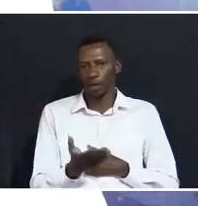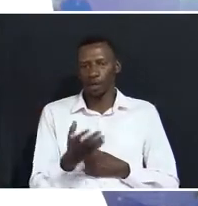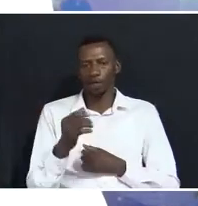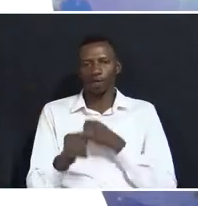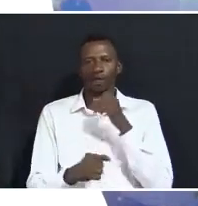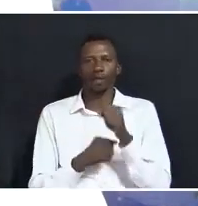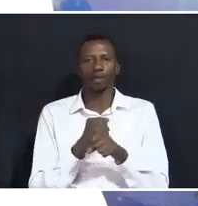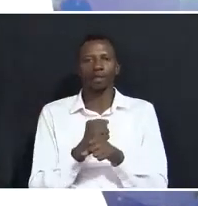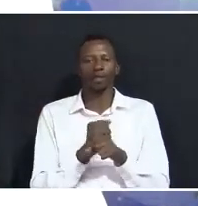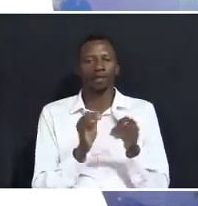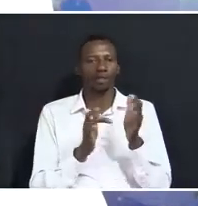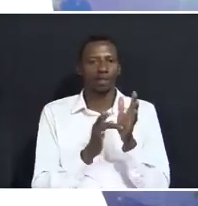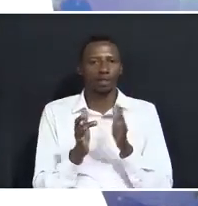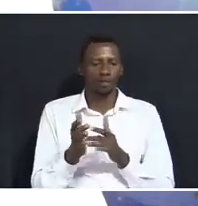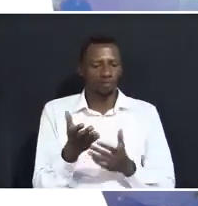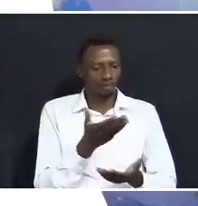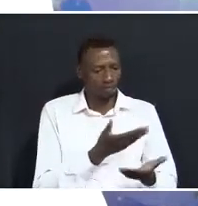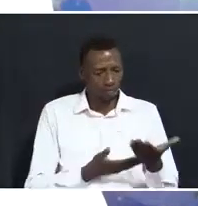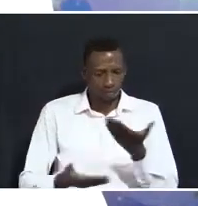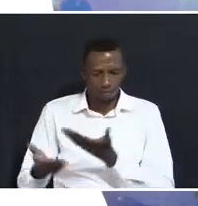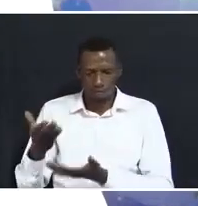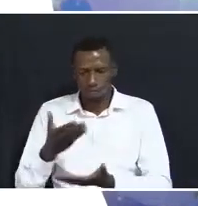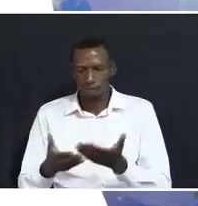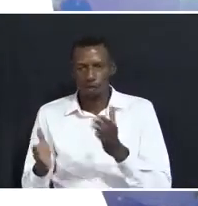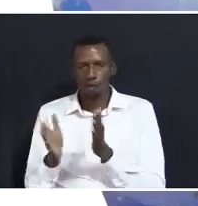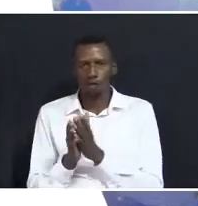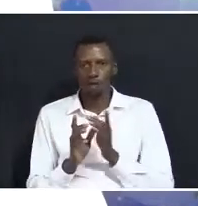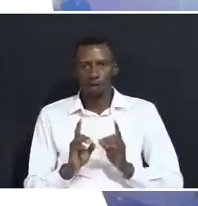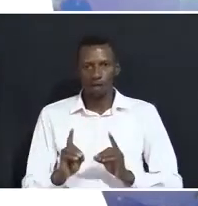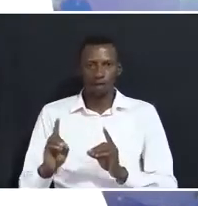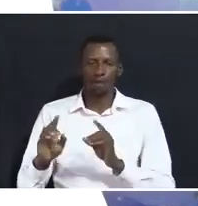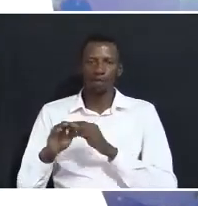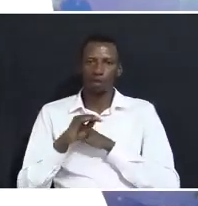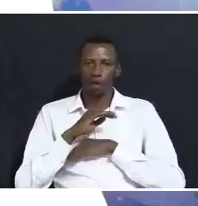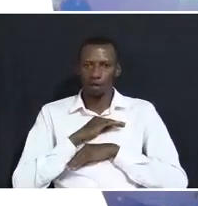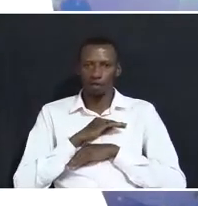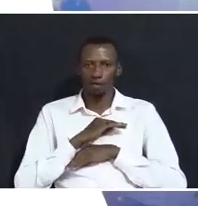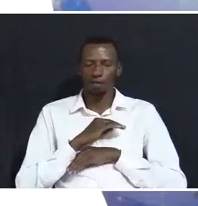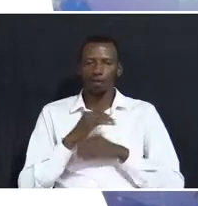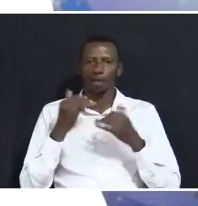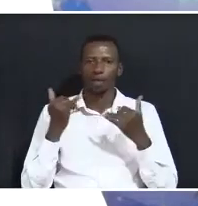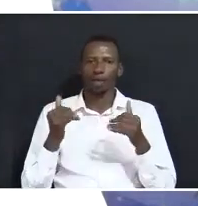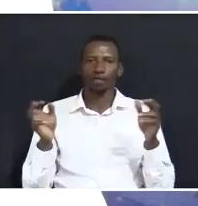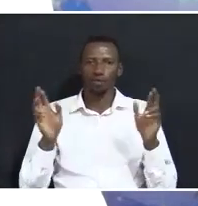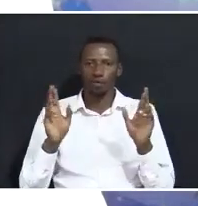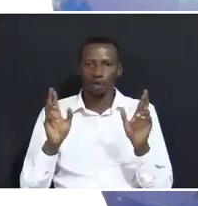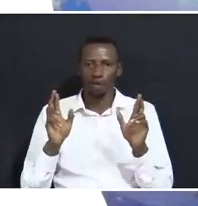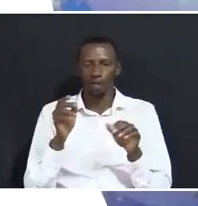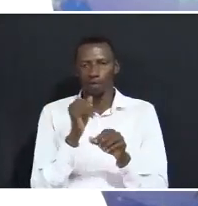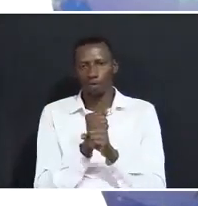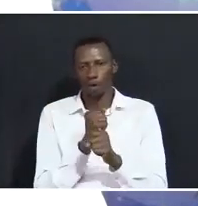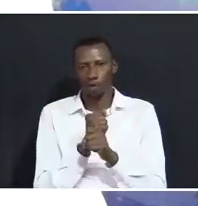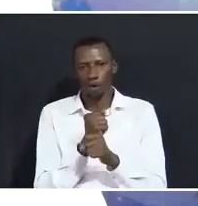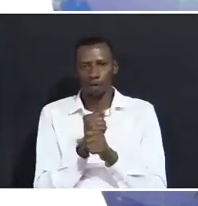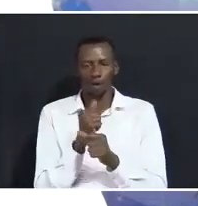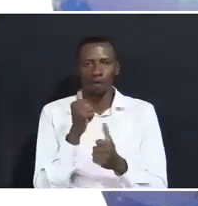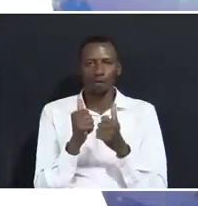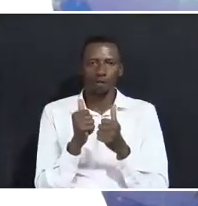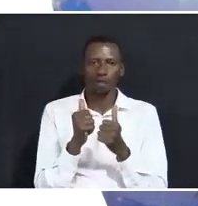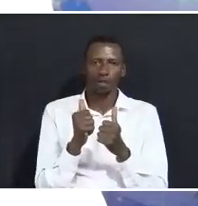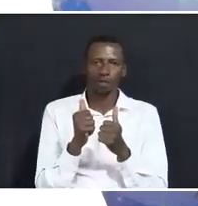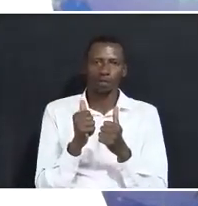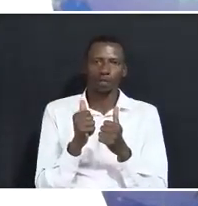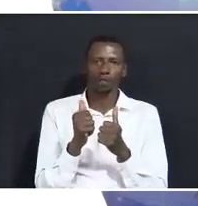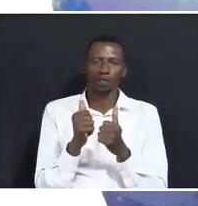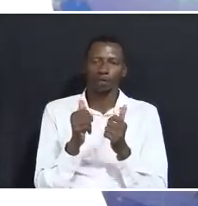He's interacted with them enough, and he is ready now to come to the work, to do the work that brought him on the